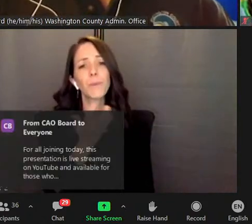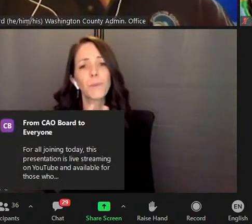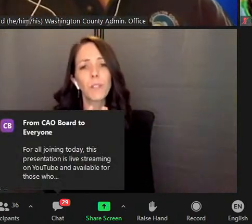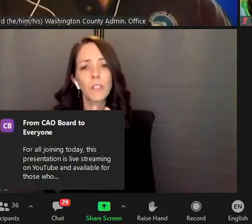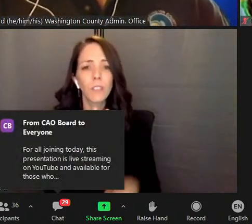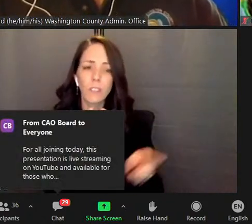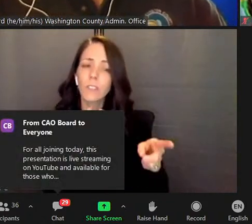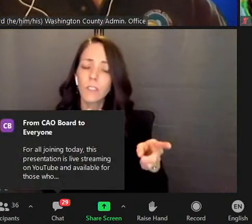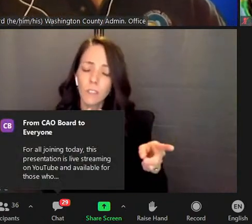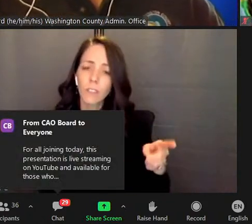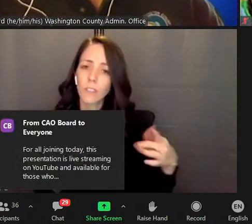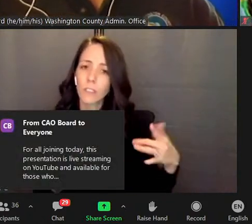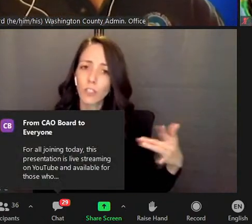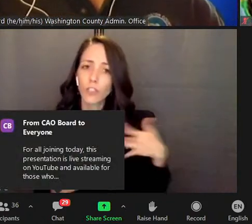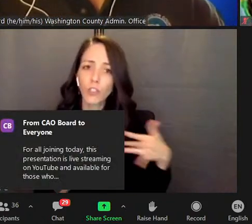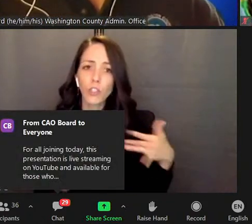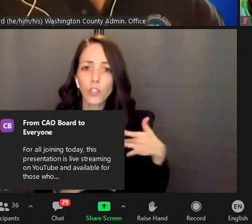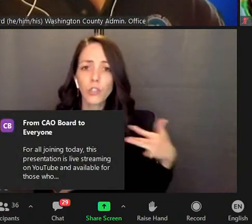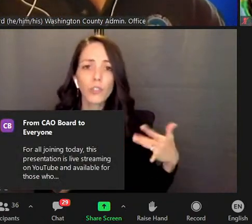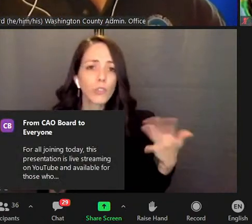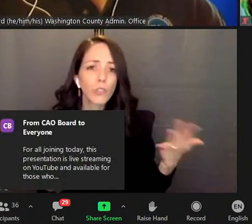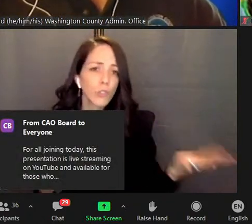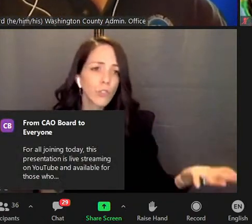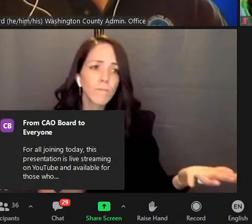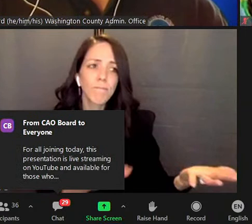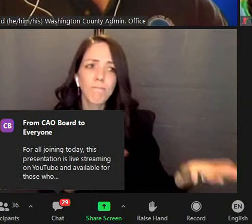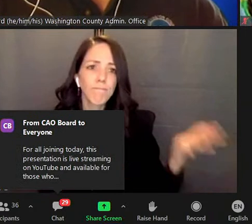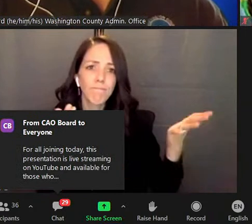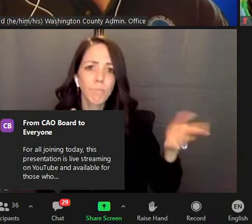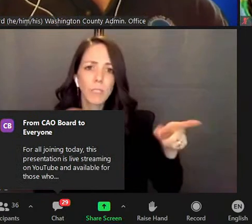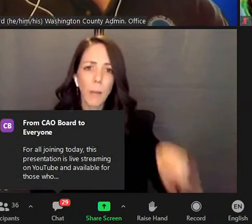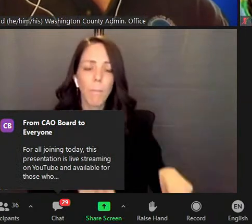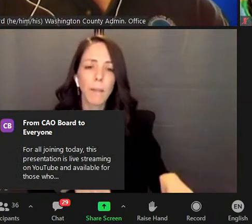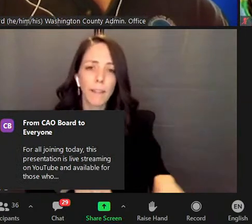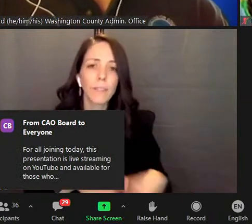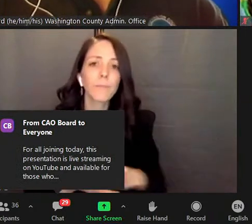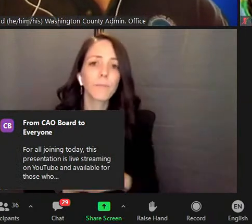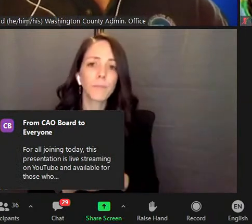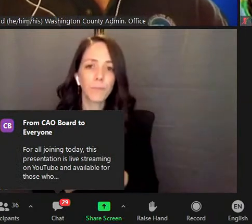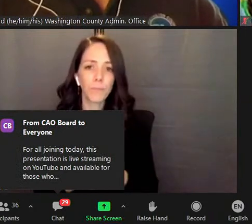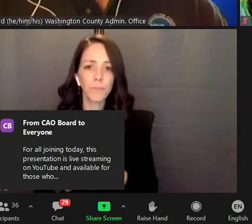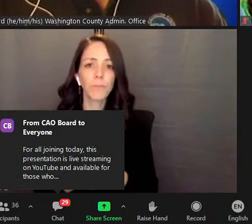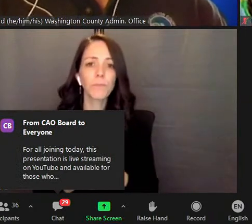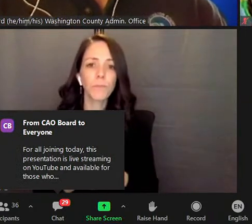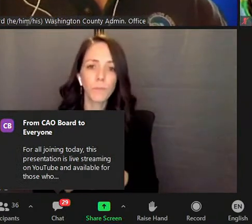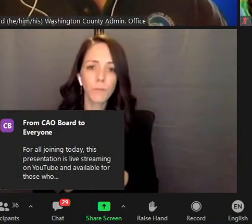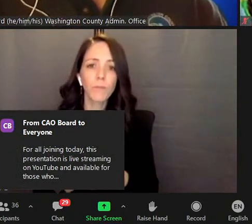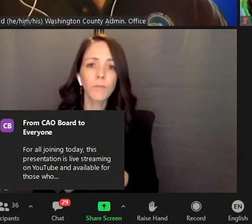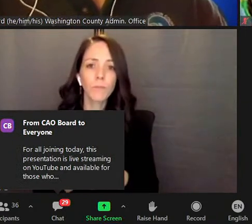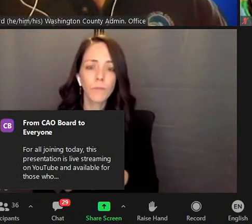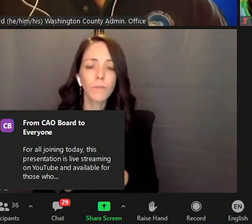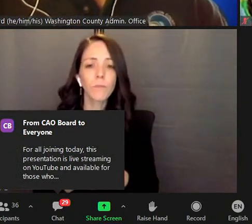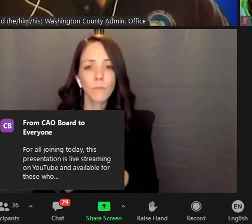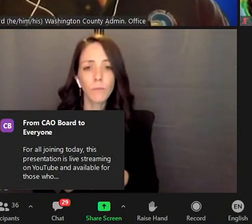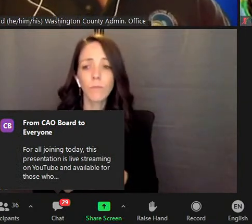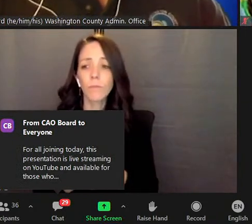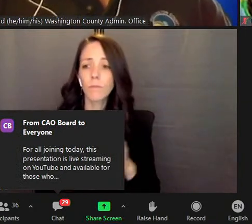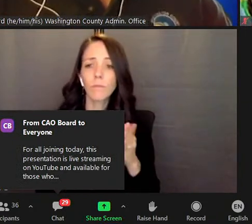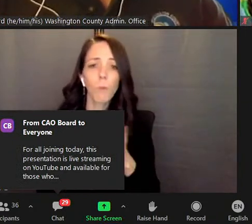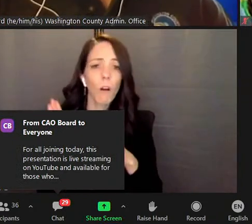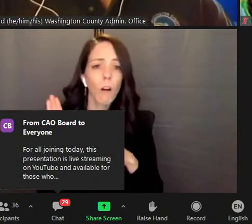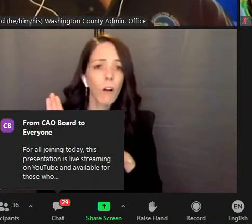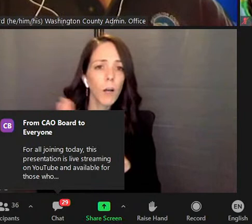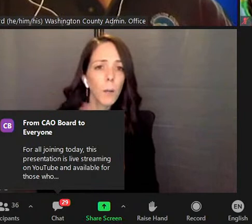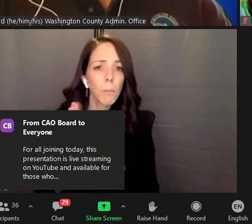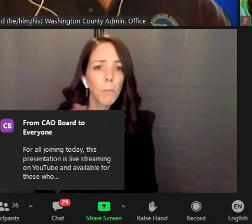getting really concerned about what's occurring. So as small employers across the country are facing